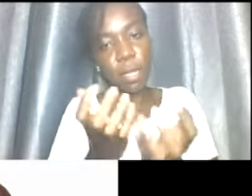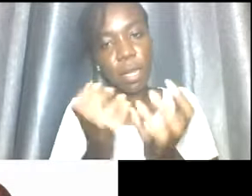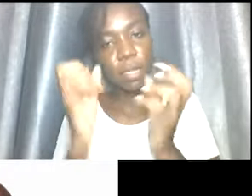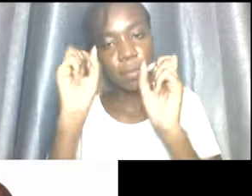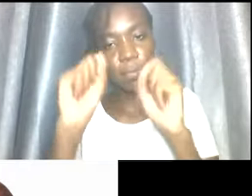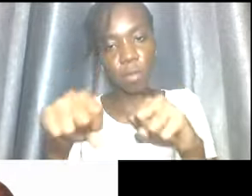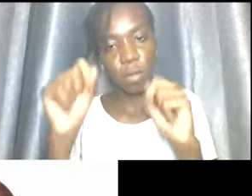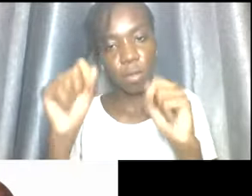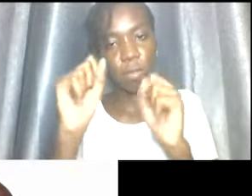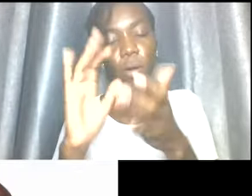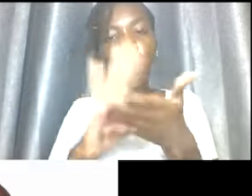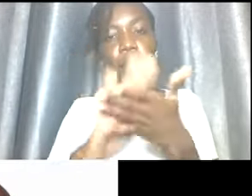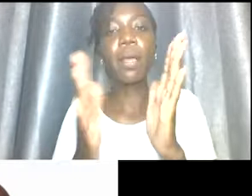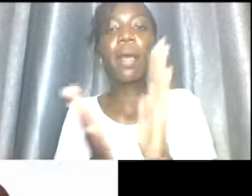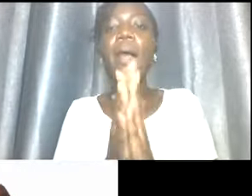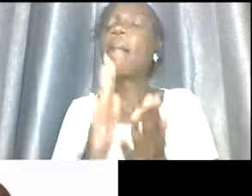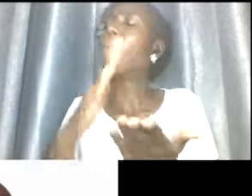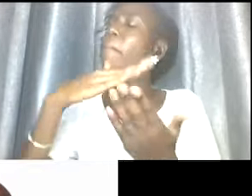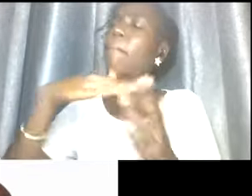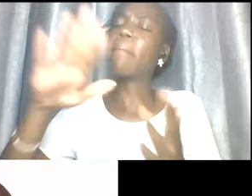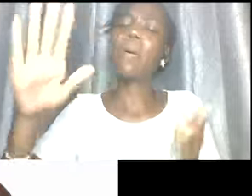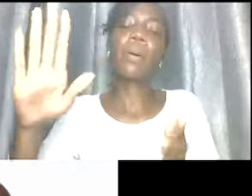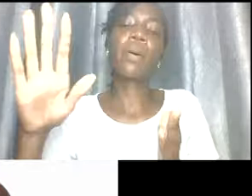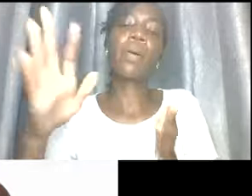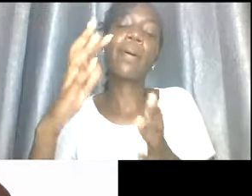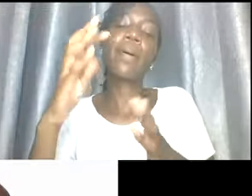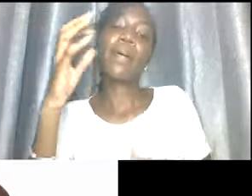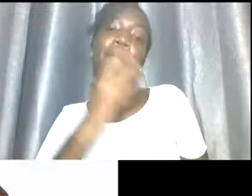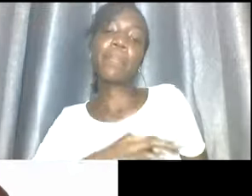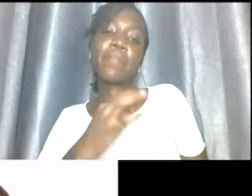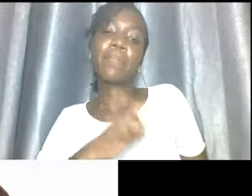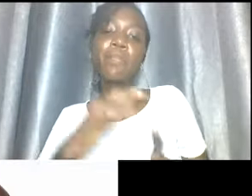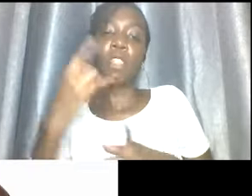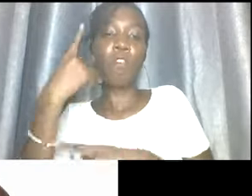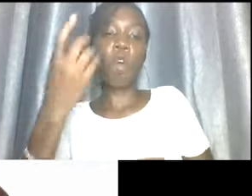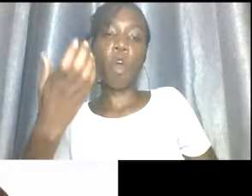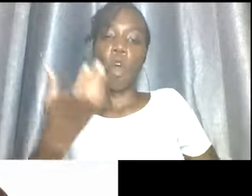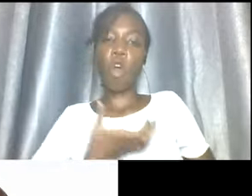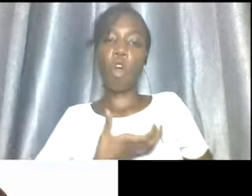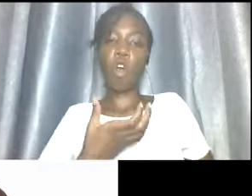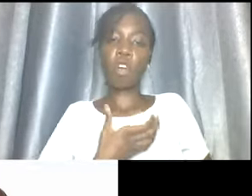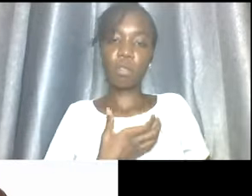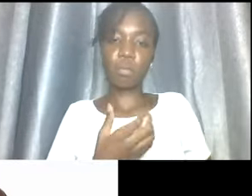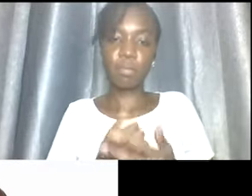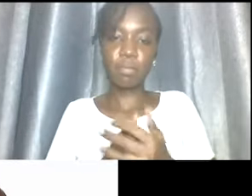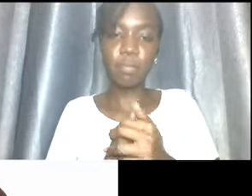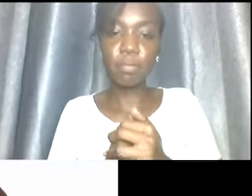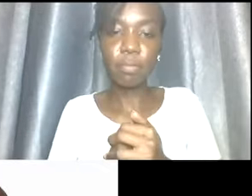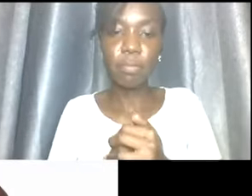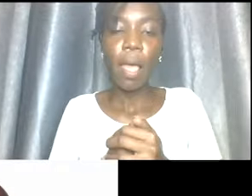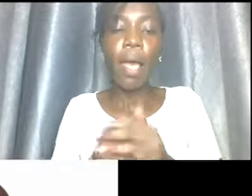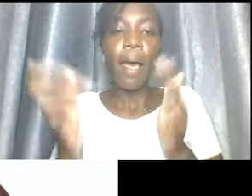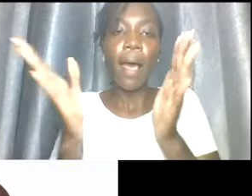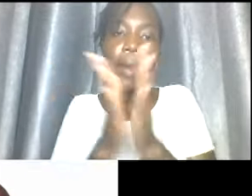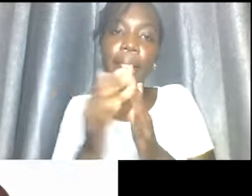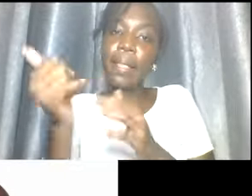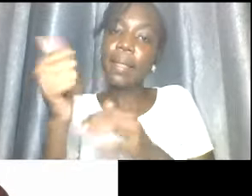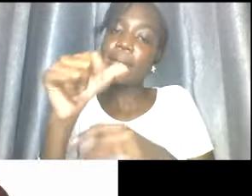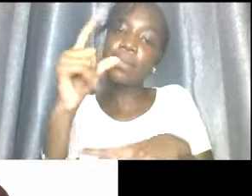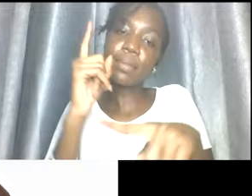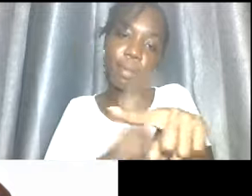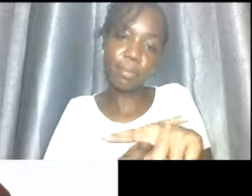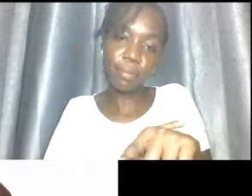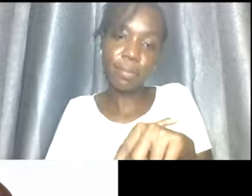a greater value or a greater asset to my overall operation. Because if for any time